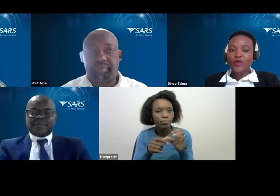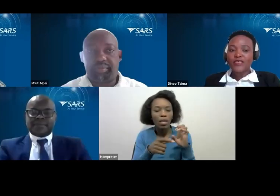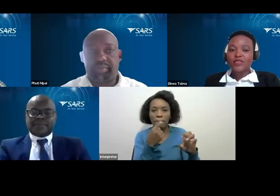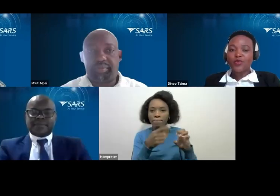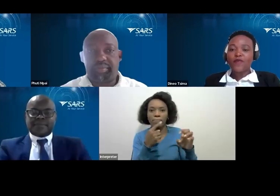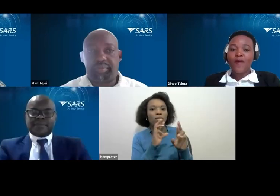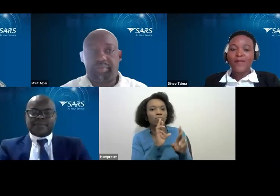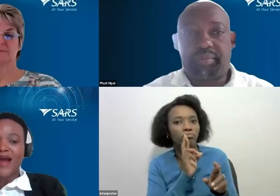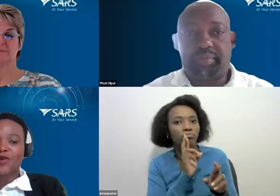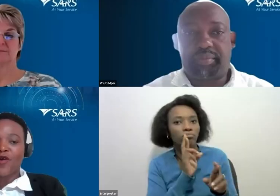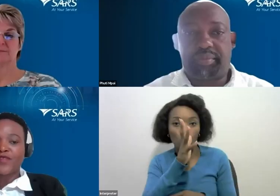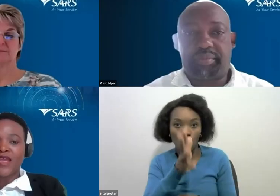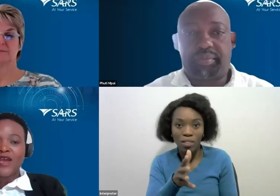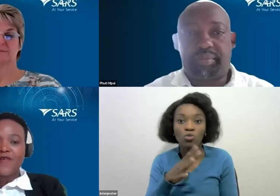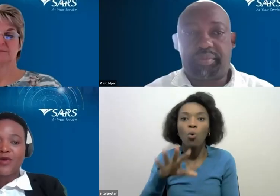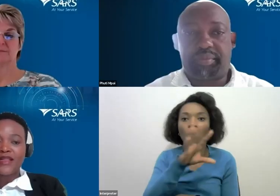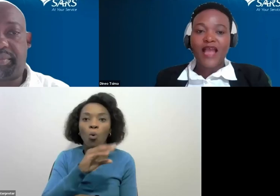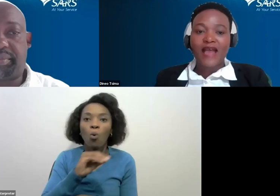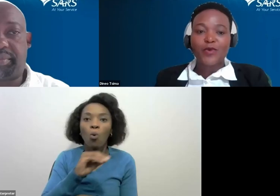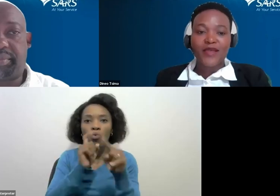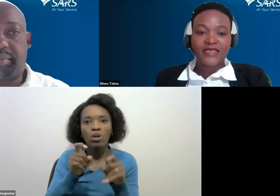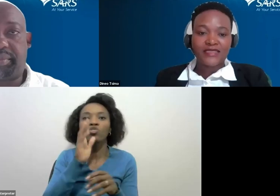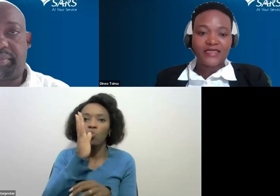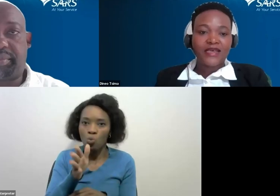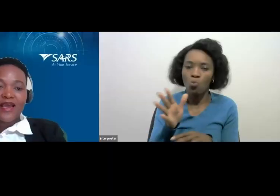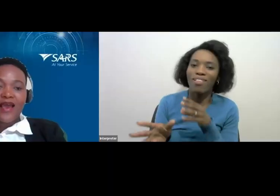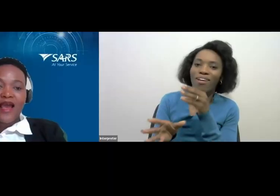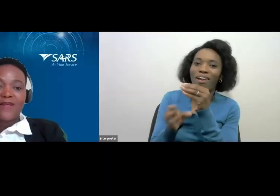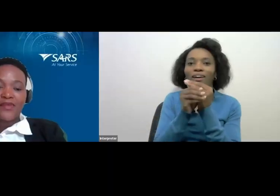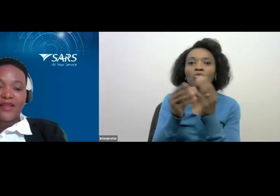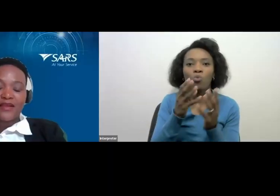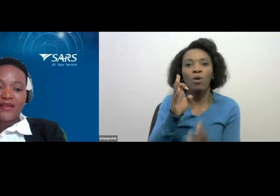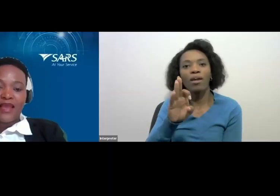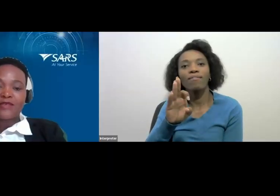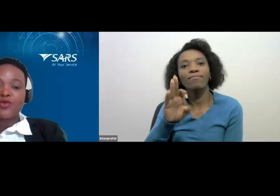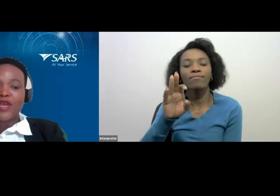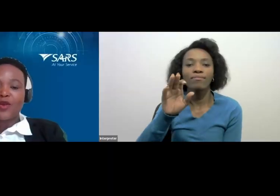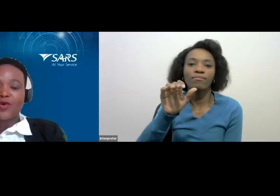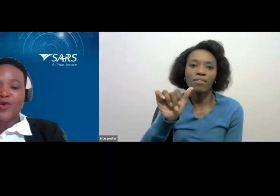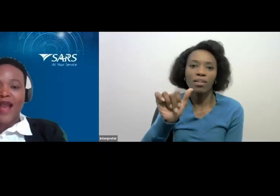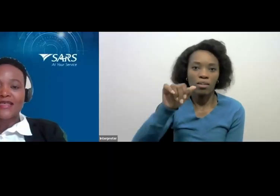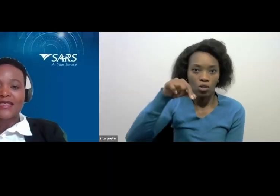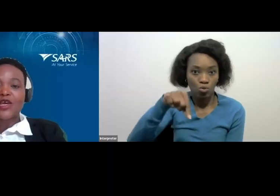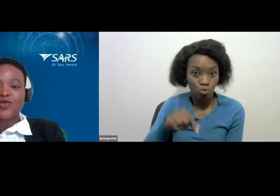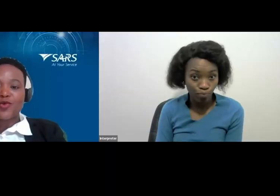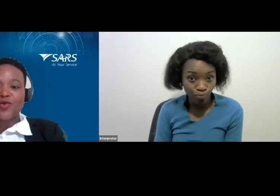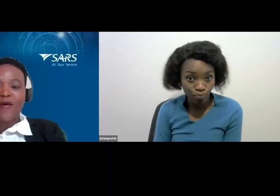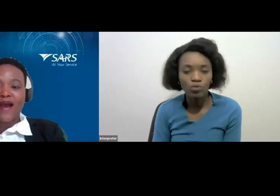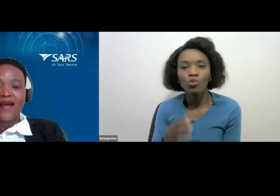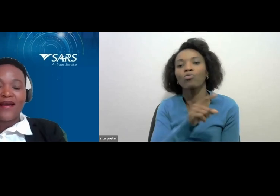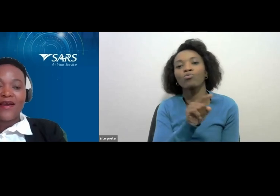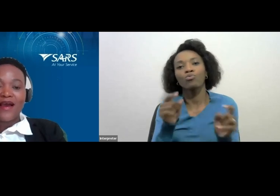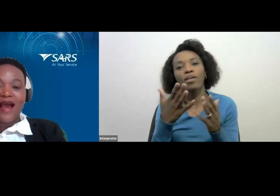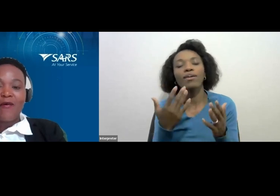all those questions will form part of the frequently asked questions that you can also access through